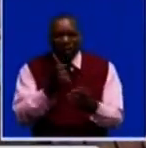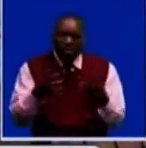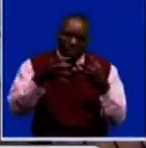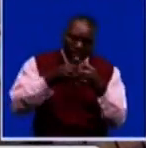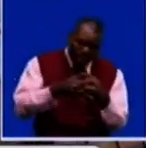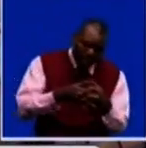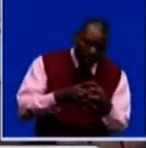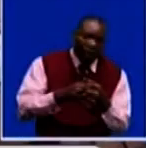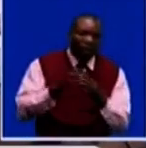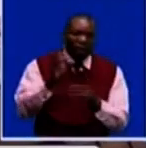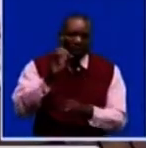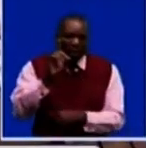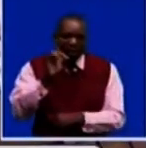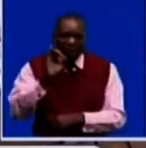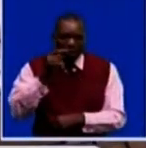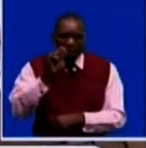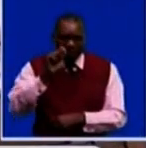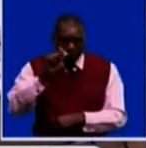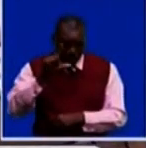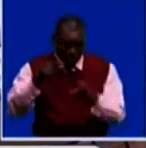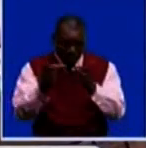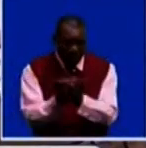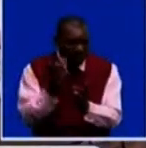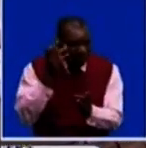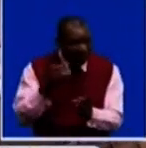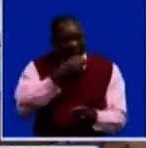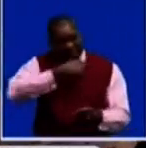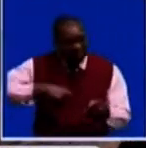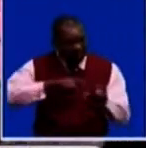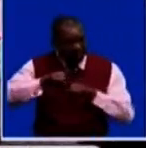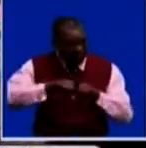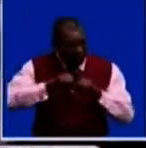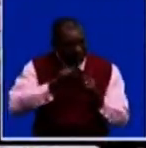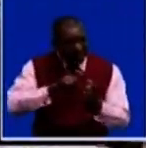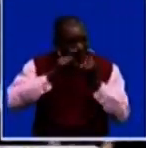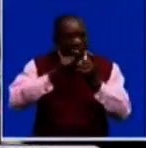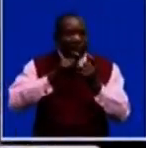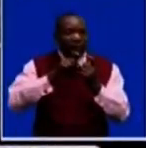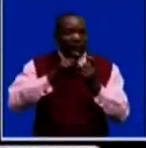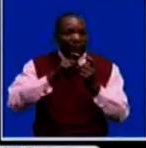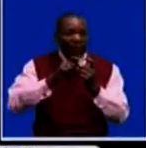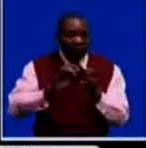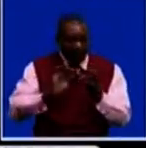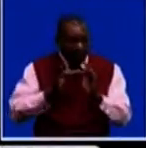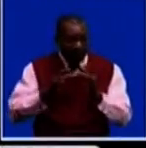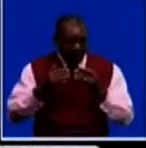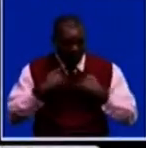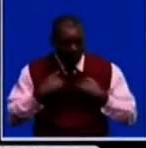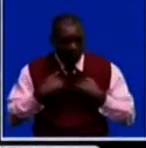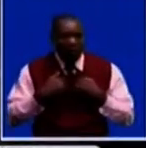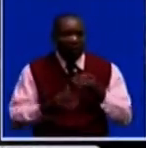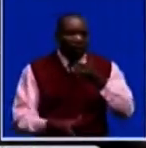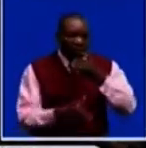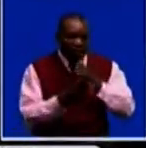survival strategy in the digital era where social media posing serious competition and challenges. Chongqing Broadcasting Group Deputy